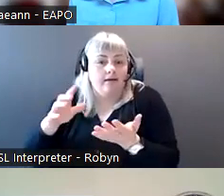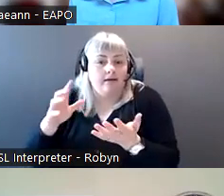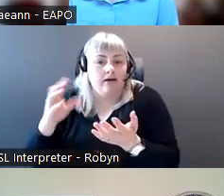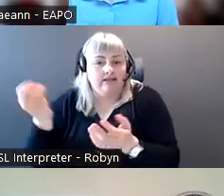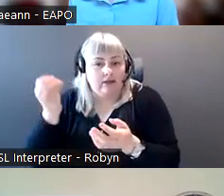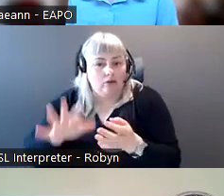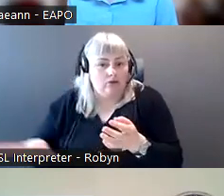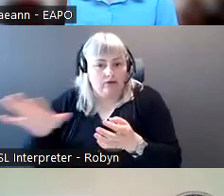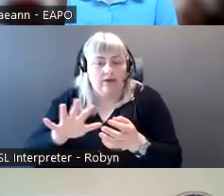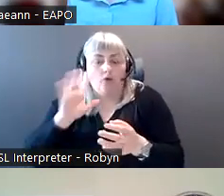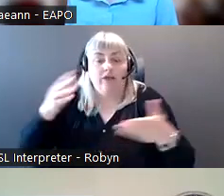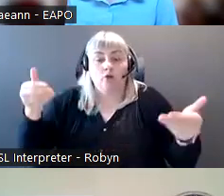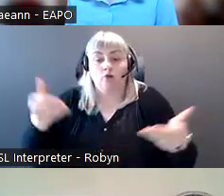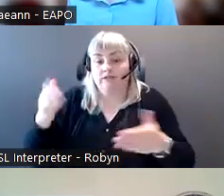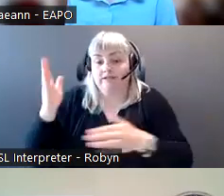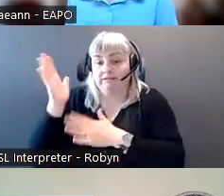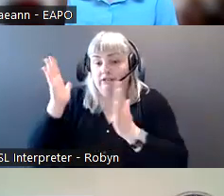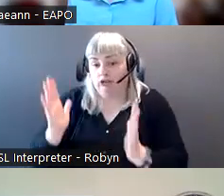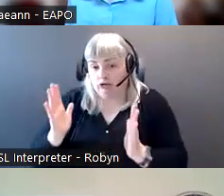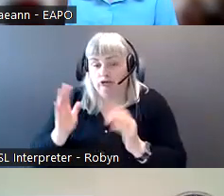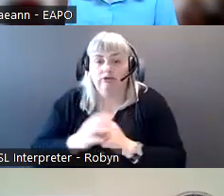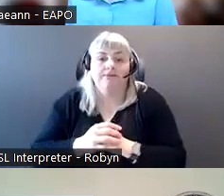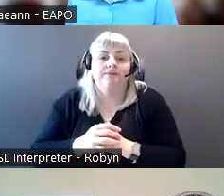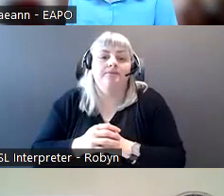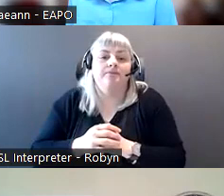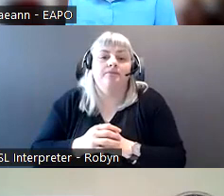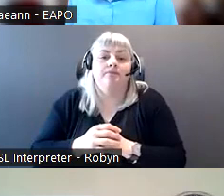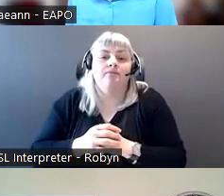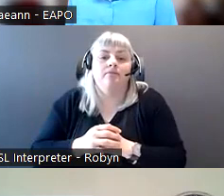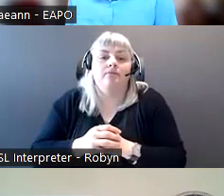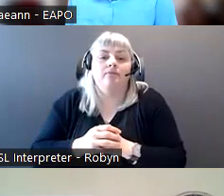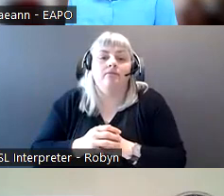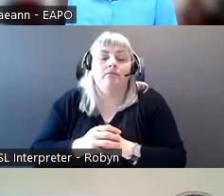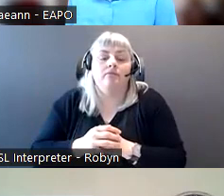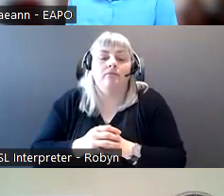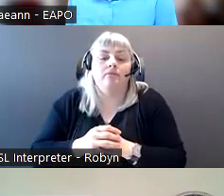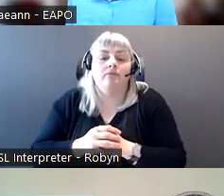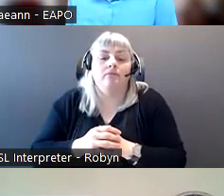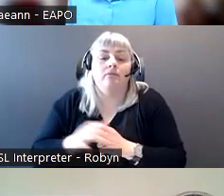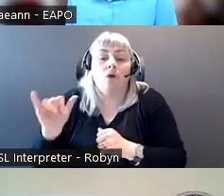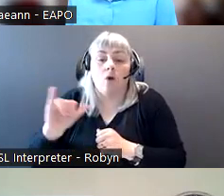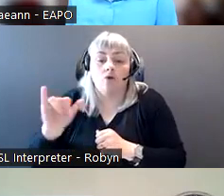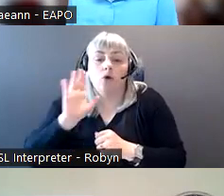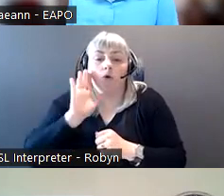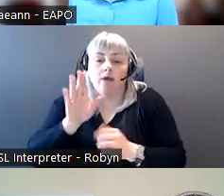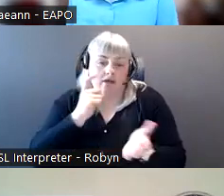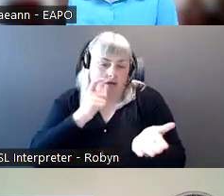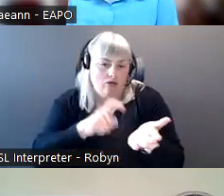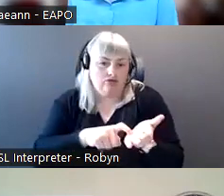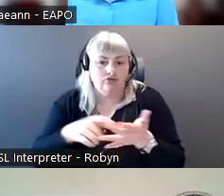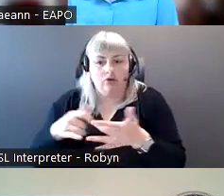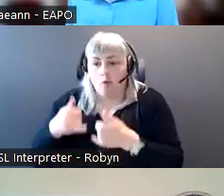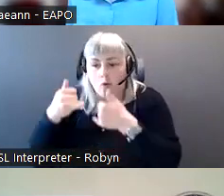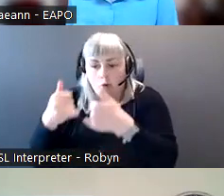colleague Laura Proctor will introduce our speaker and also do an acknowledgement of an award that we